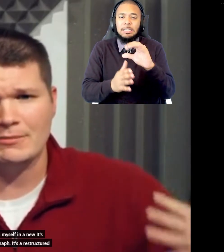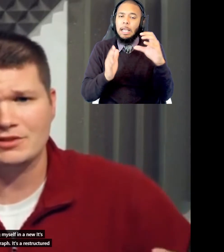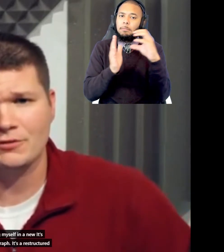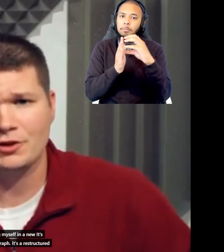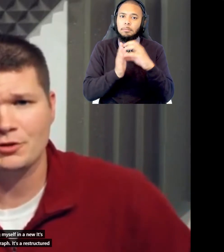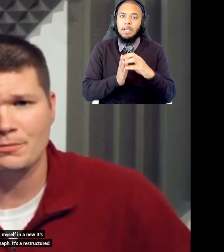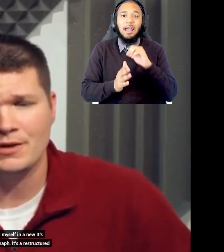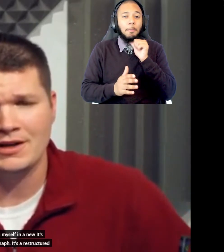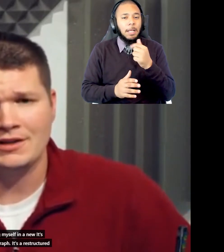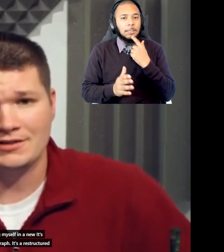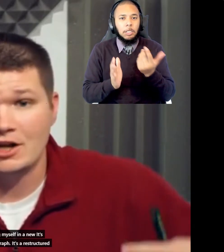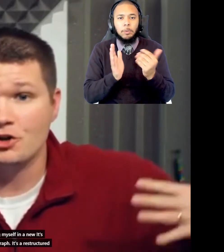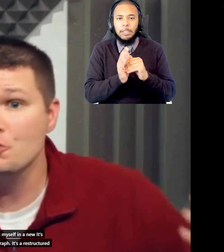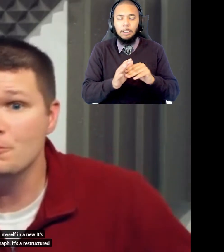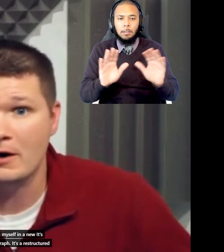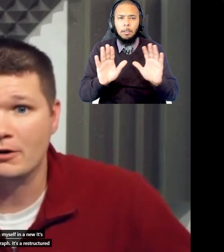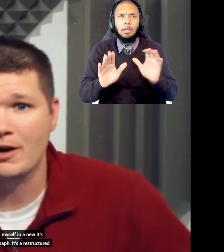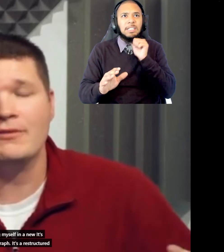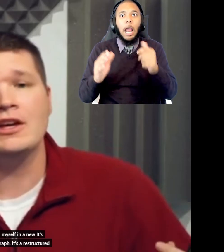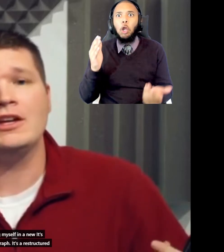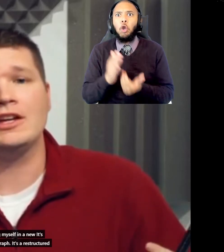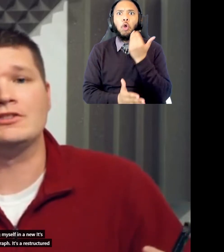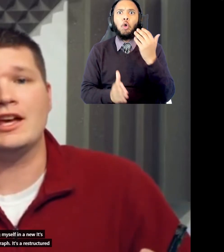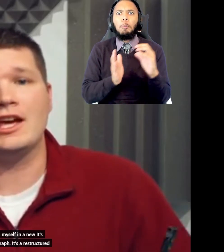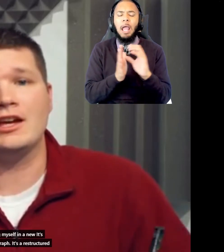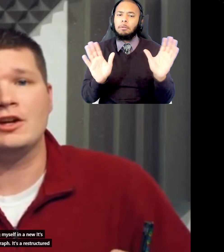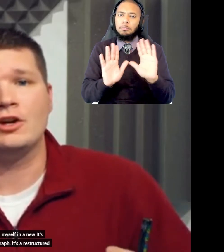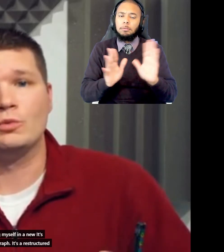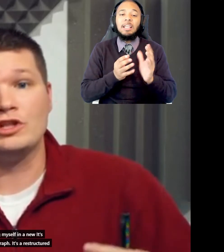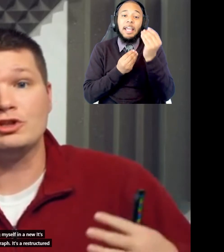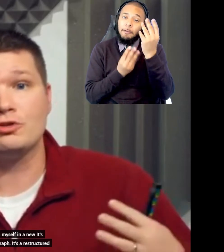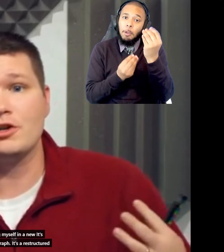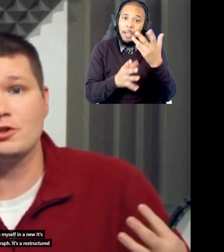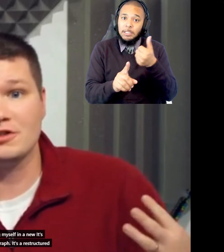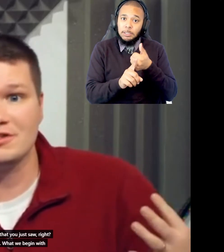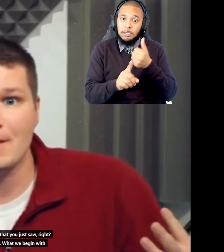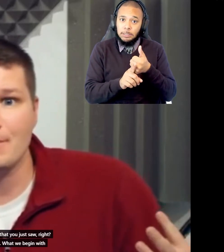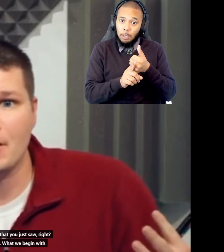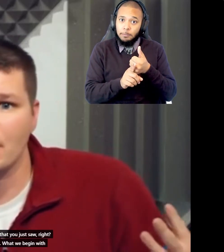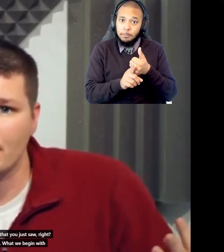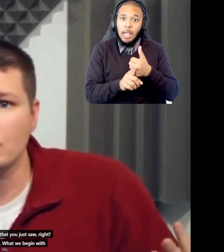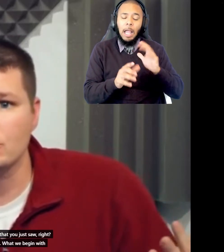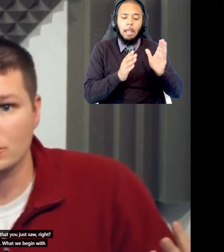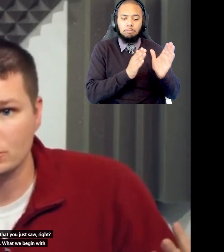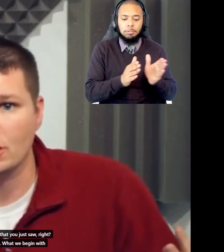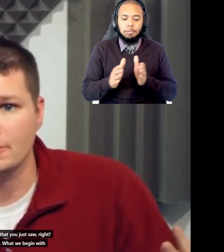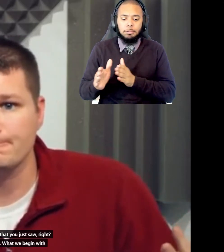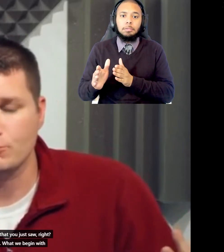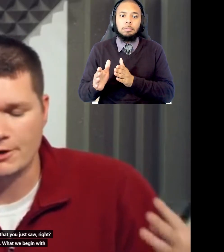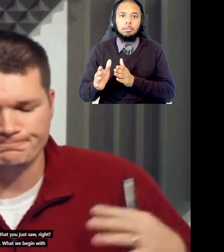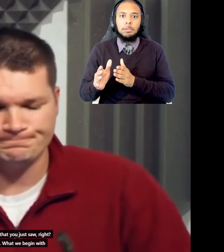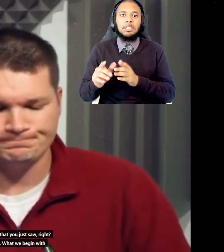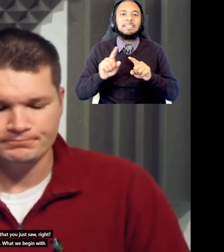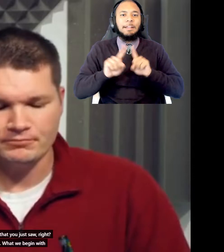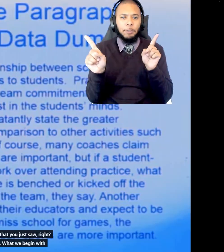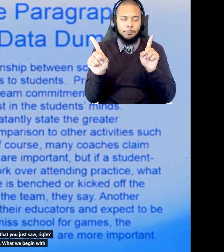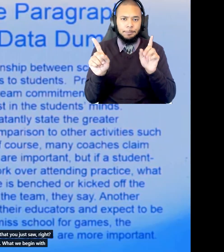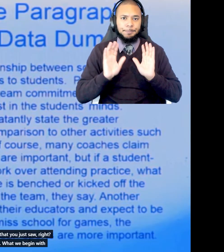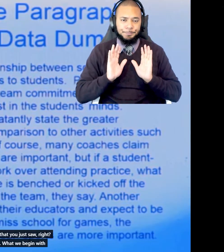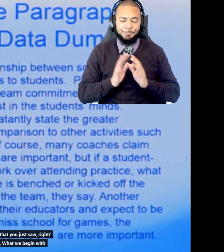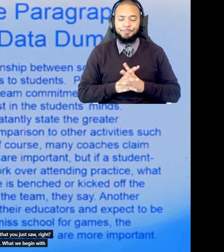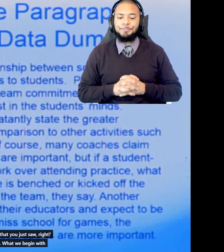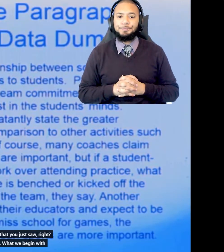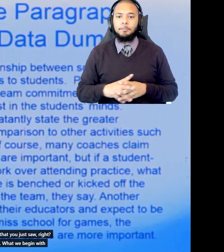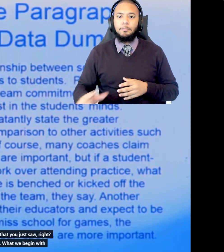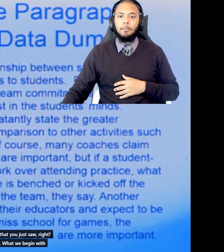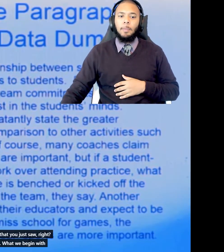I'm repeating myself it's not a new paragraph. It's a restructured same paragraph that you just saw, right?